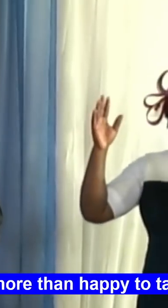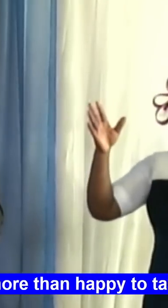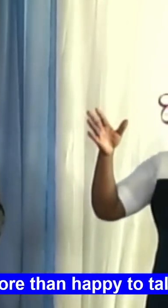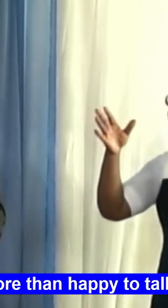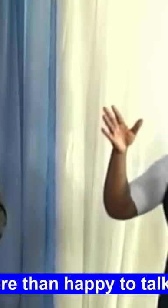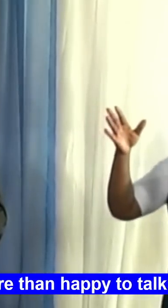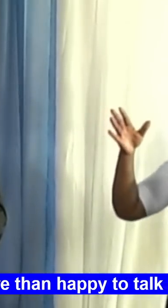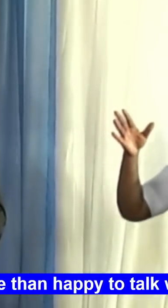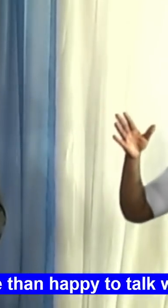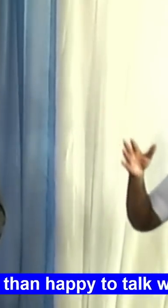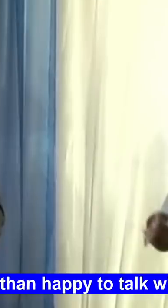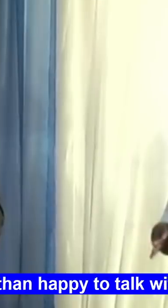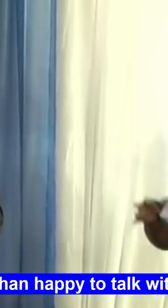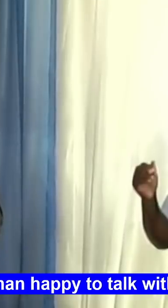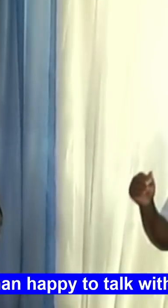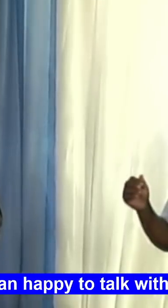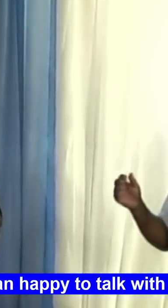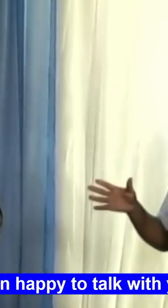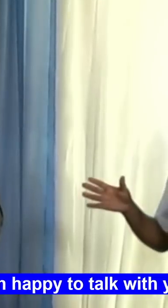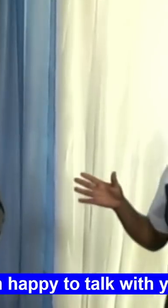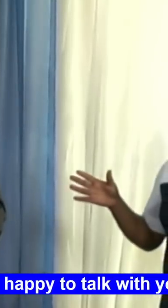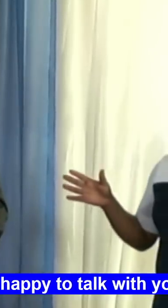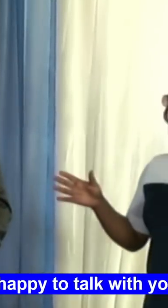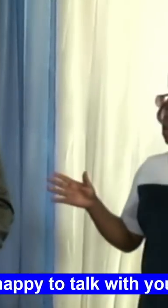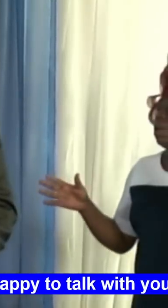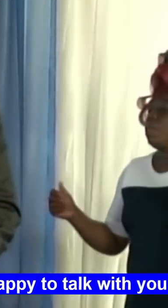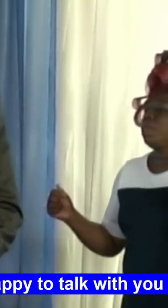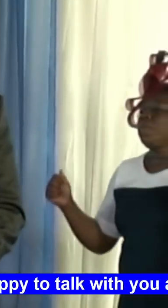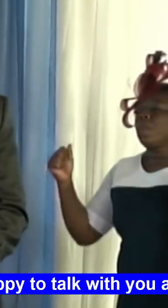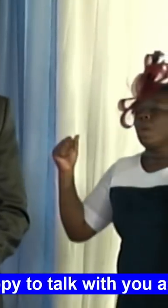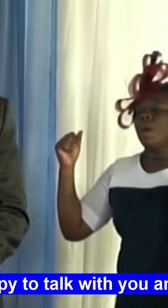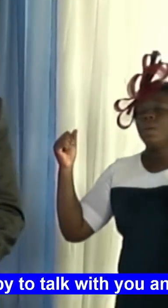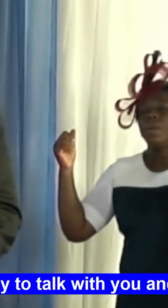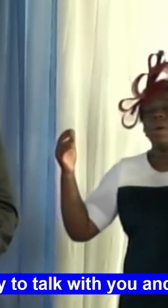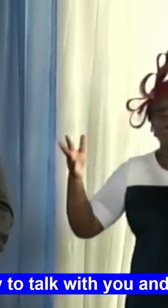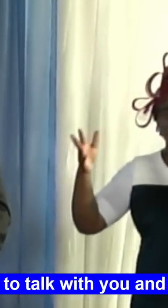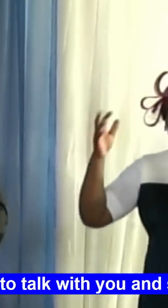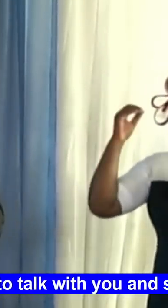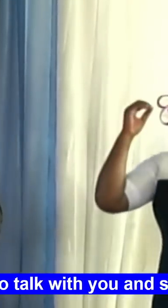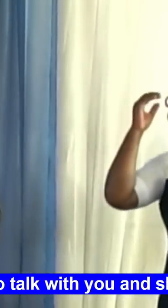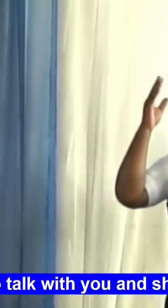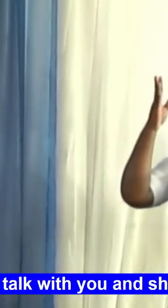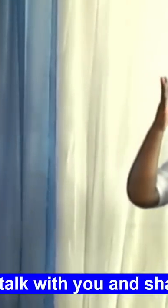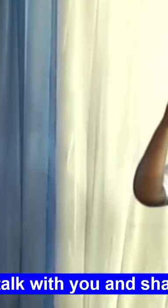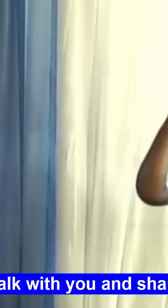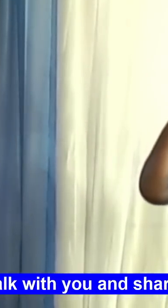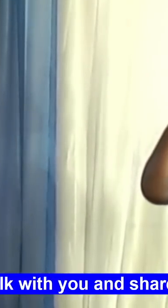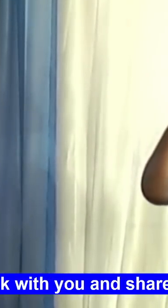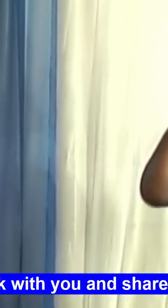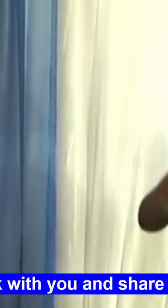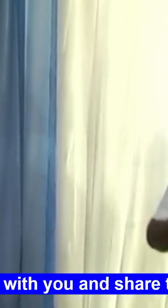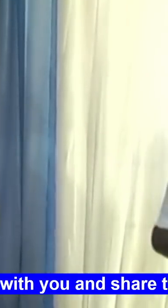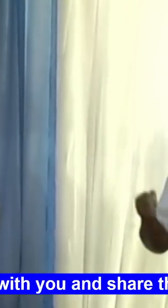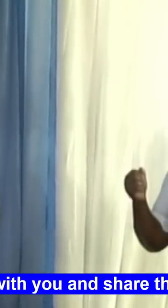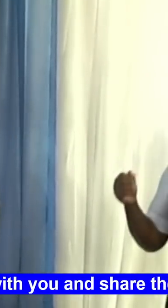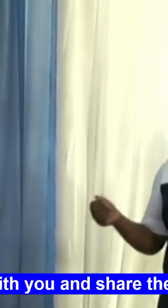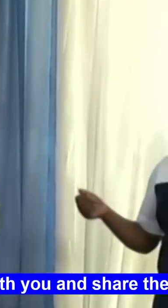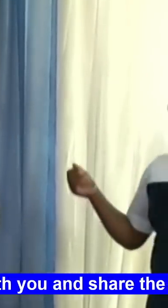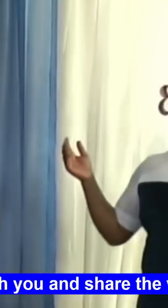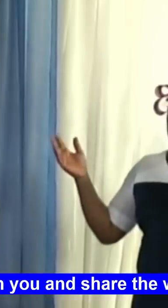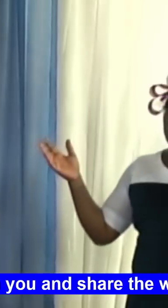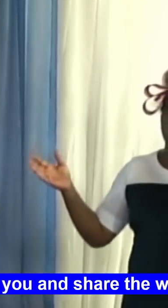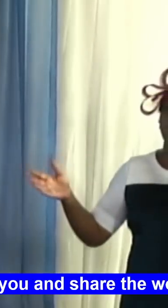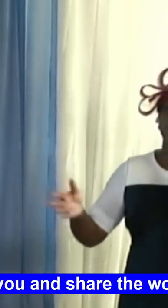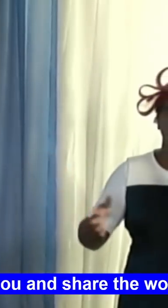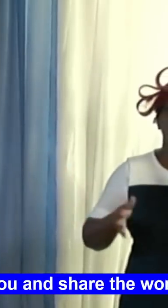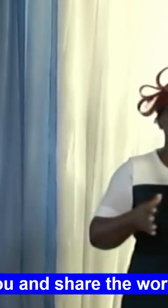wisdom and protection to be upon your servant. Encamp it round about each and every one of us, Lord God